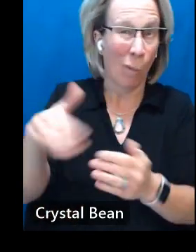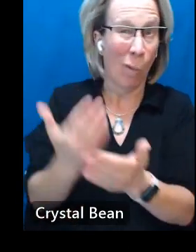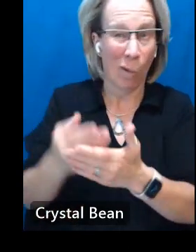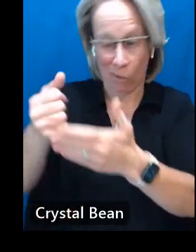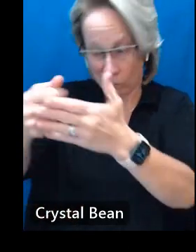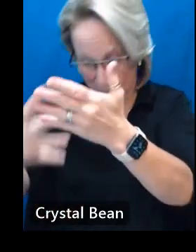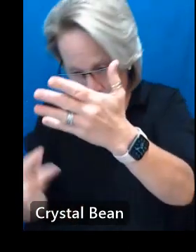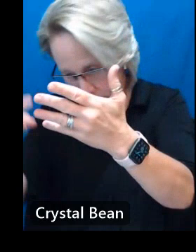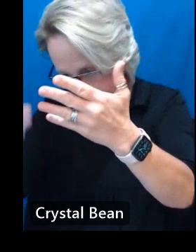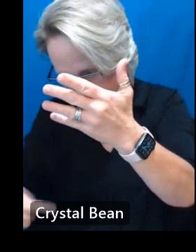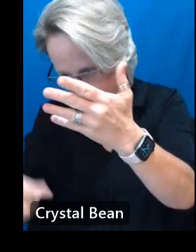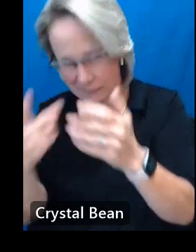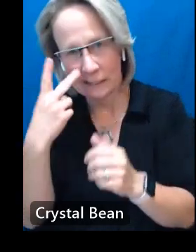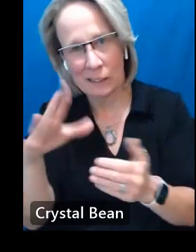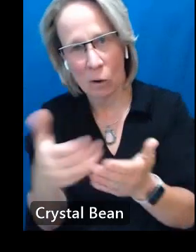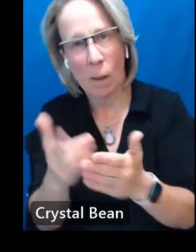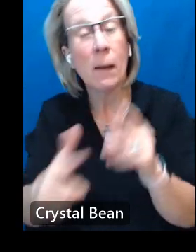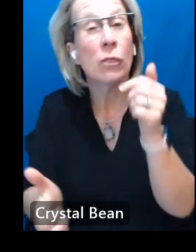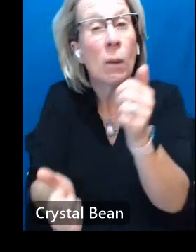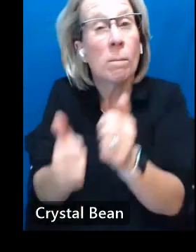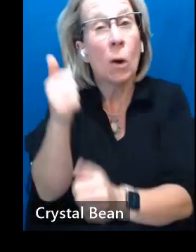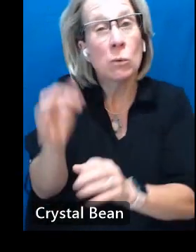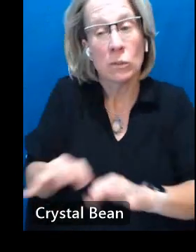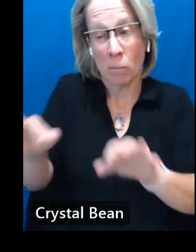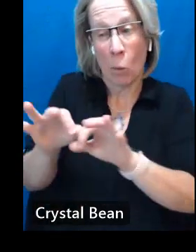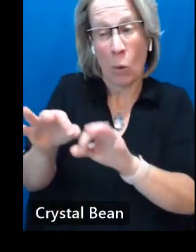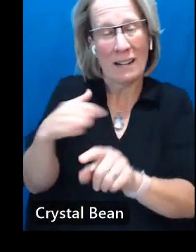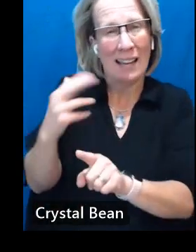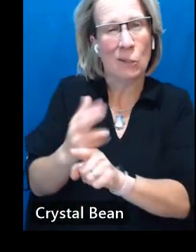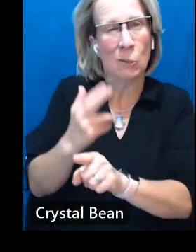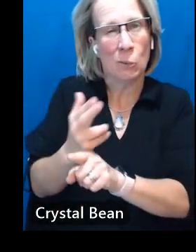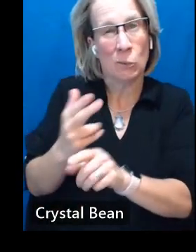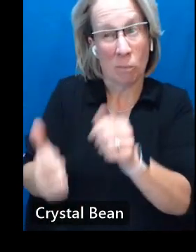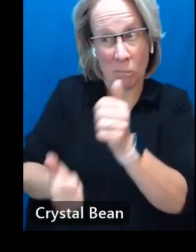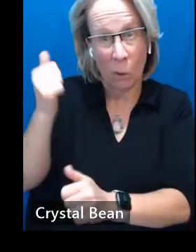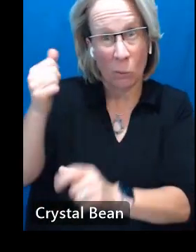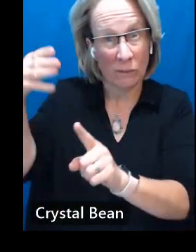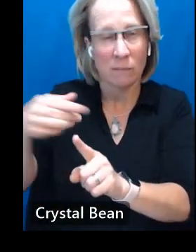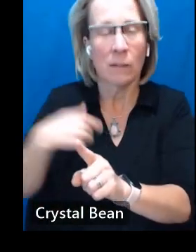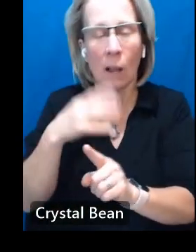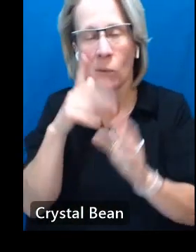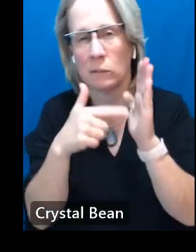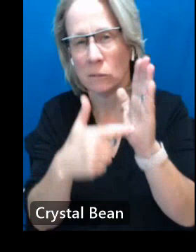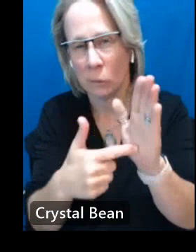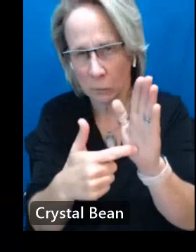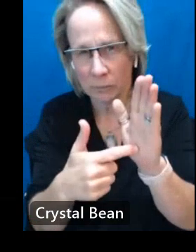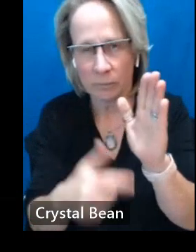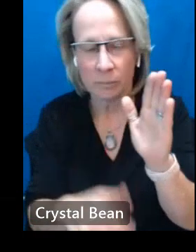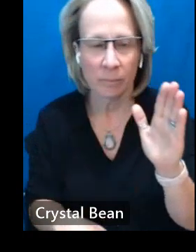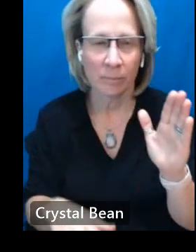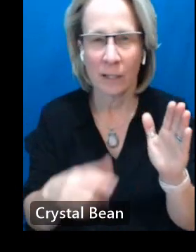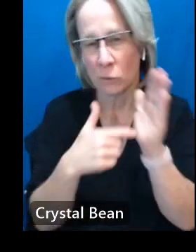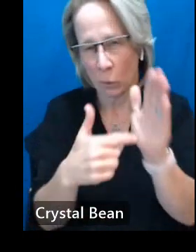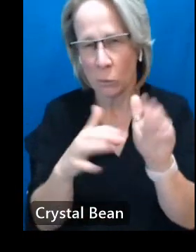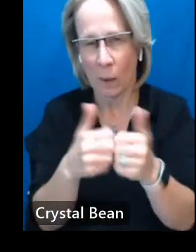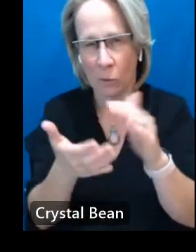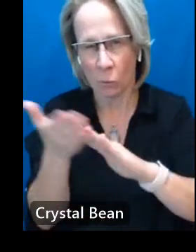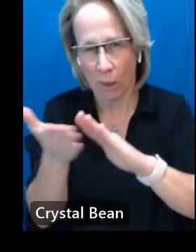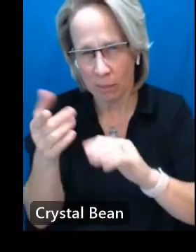think are the most useful that I use quite a bit. And I'll show you how to run those. Talk